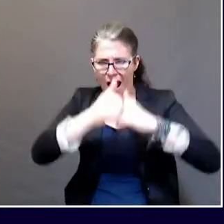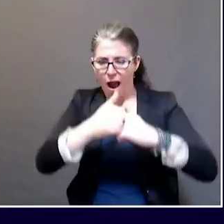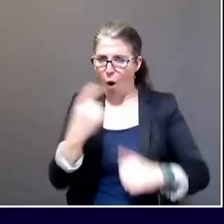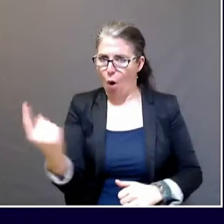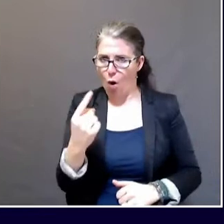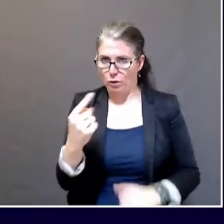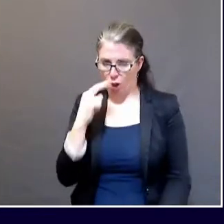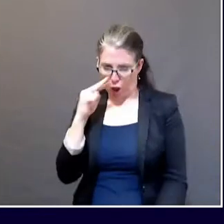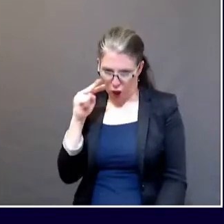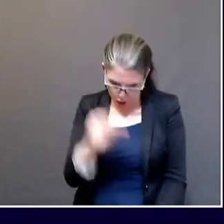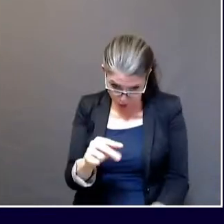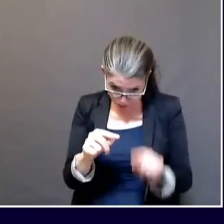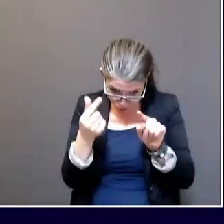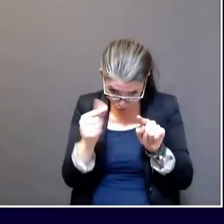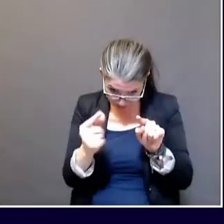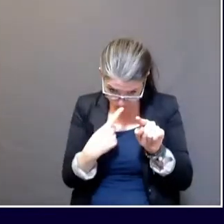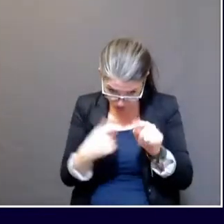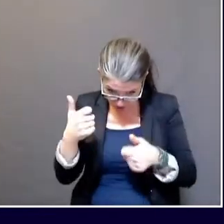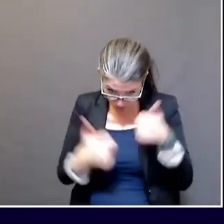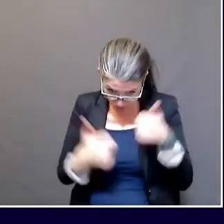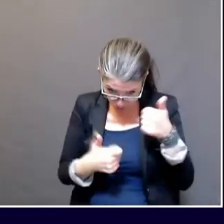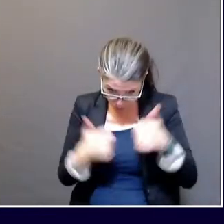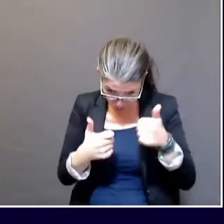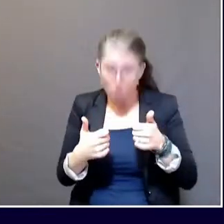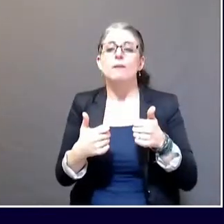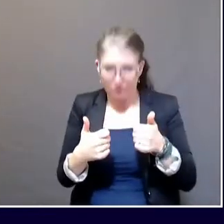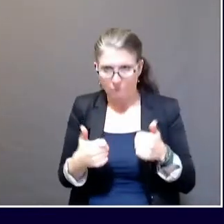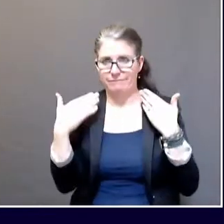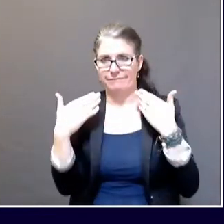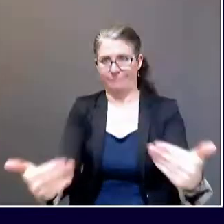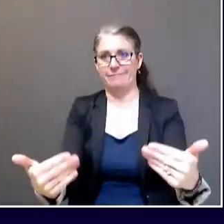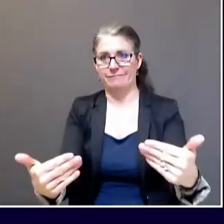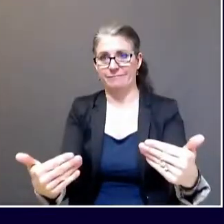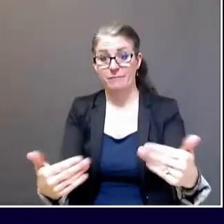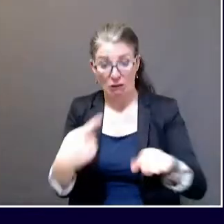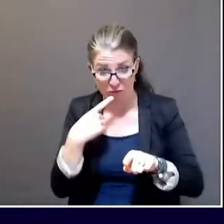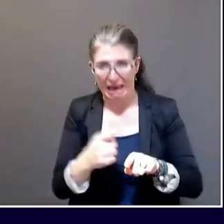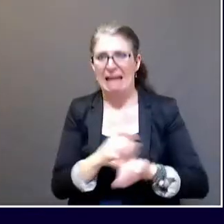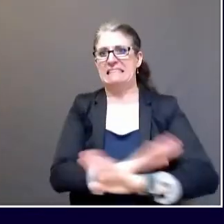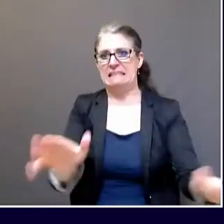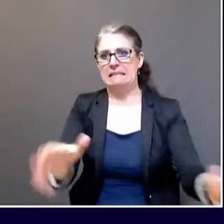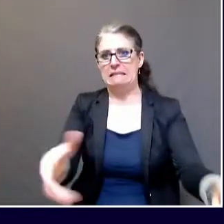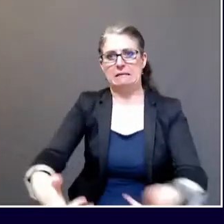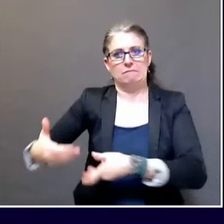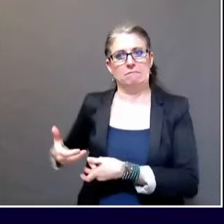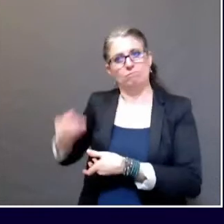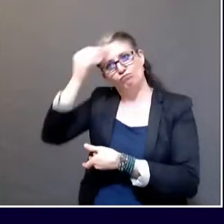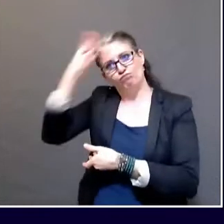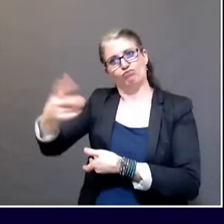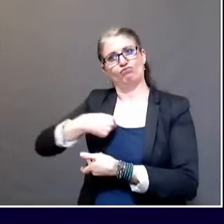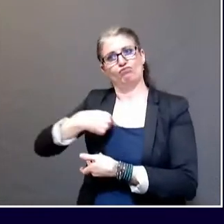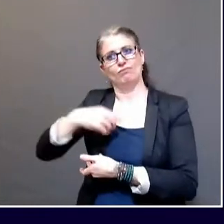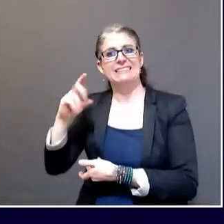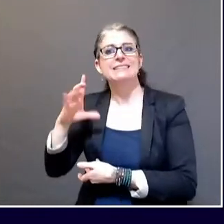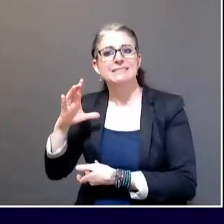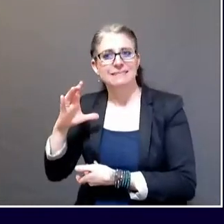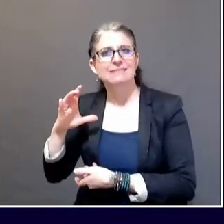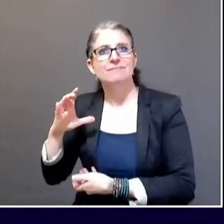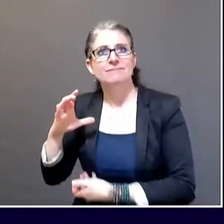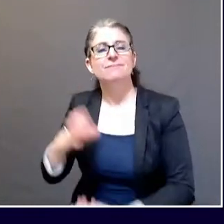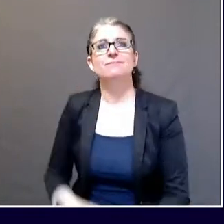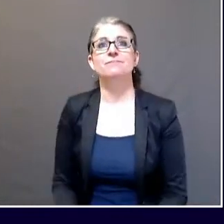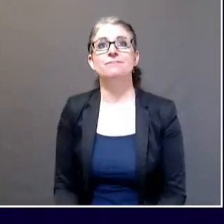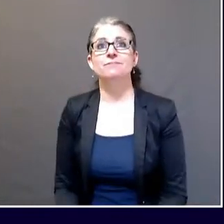any arms. And I'll close by saying this. This news is concerning, but it's important to note